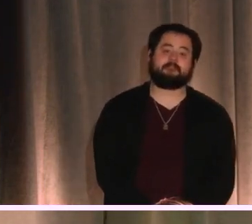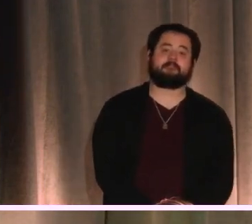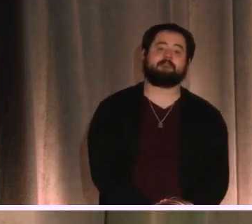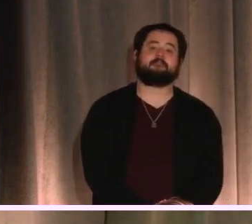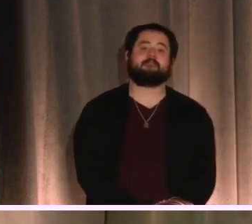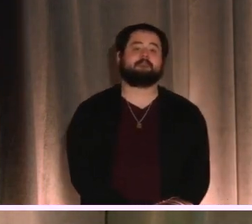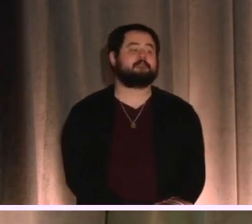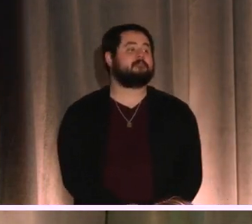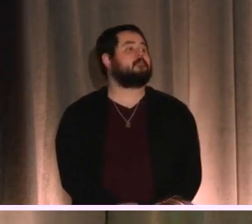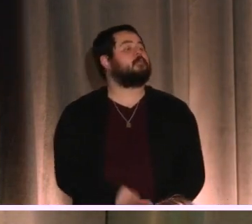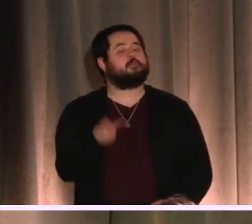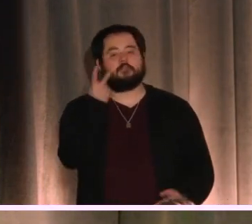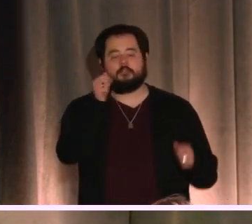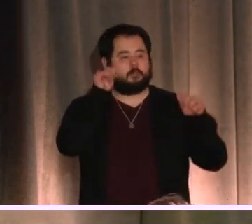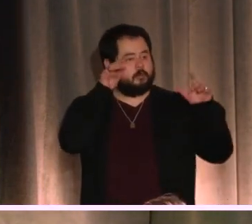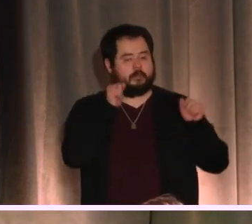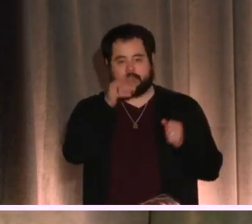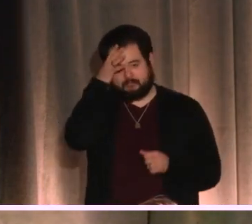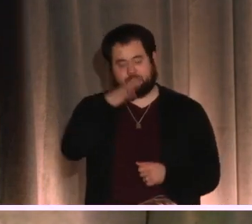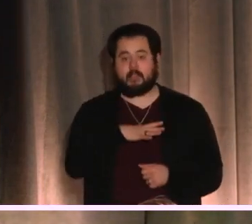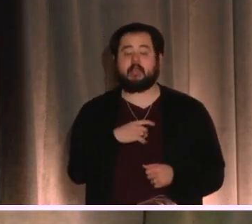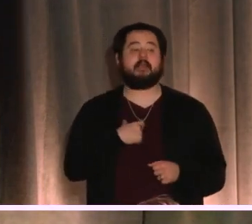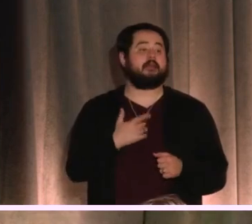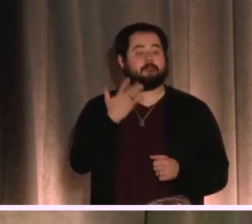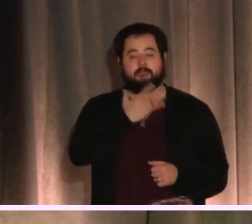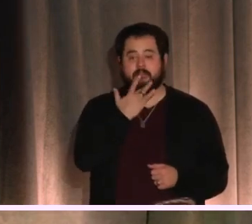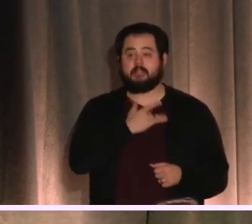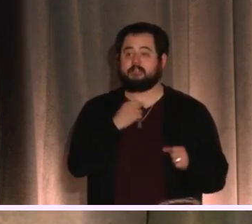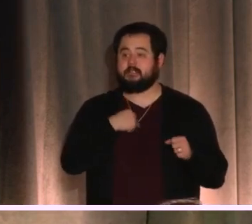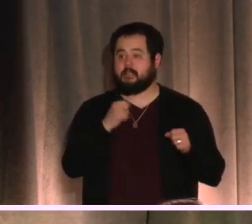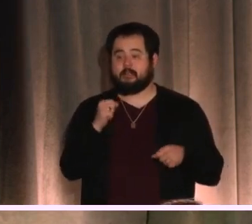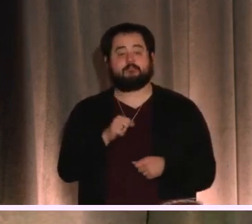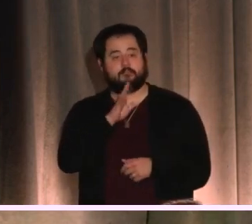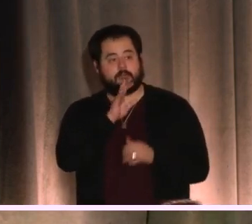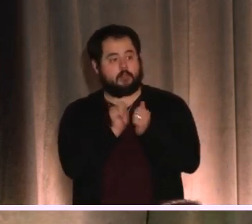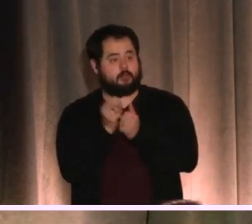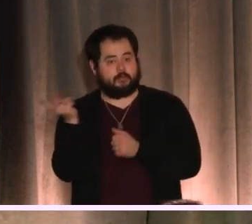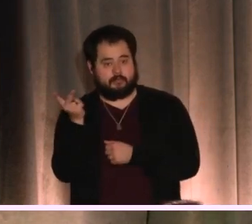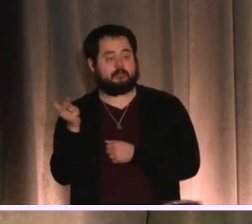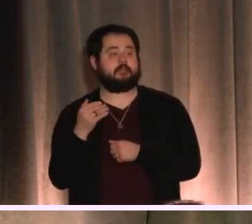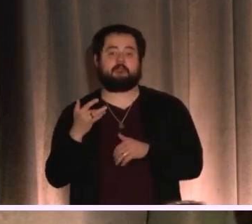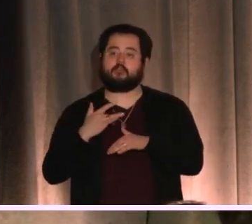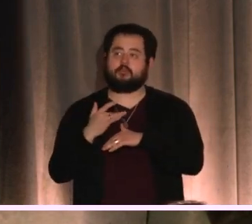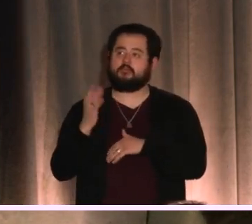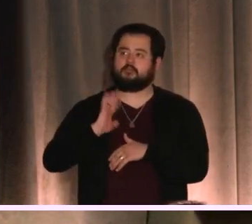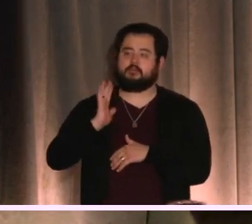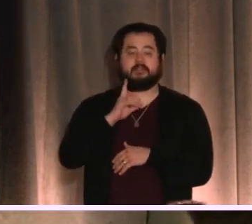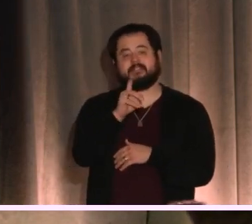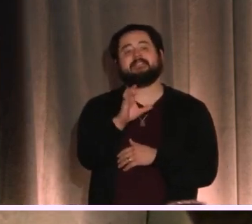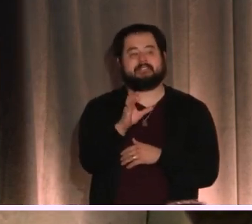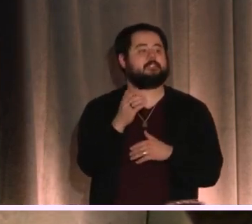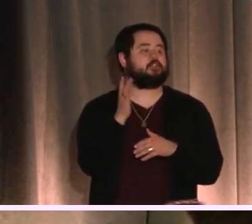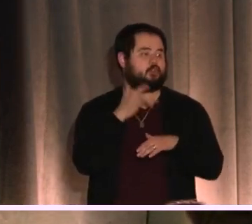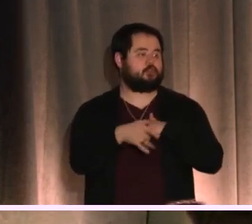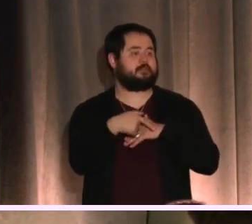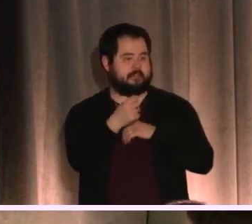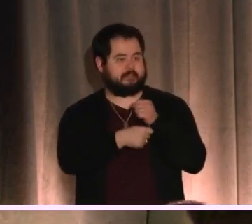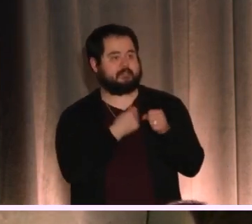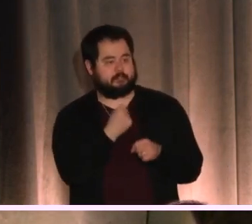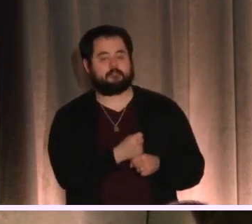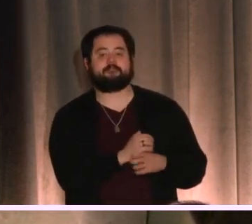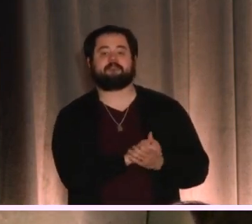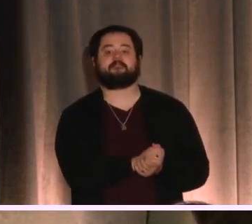Yeah, two amazing guys. I was fortunate enough to get to hear him talk about that down in D.C. earlier this year. And